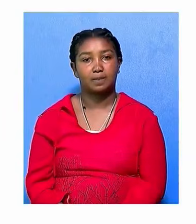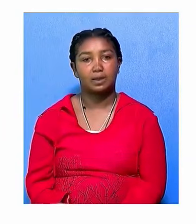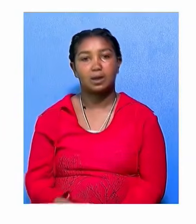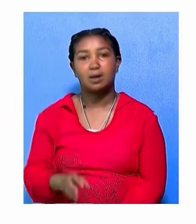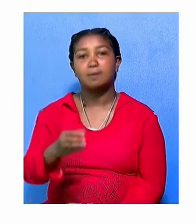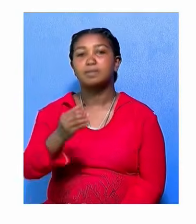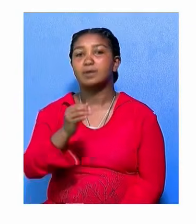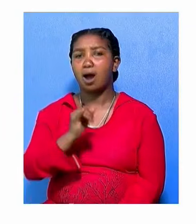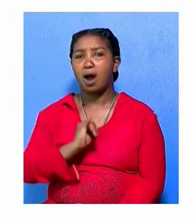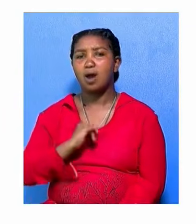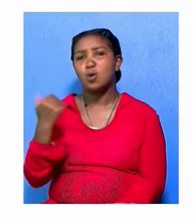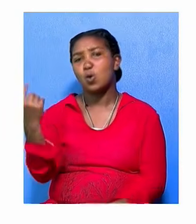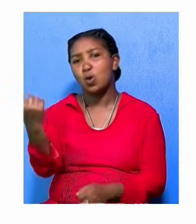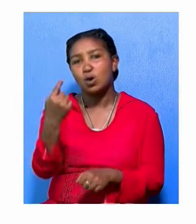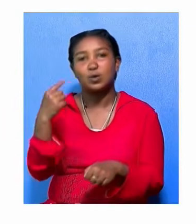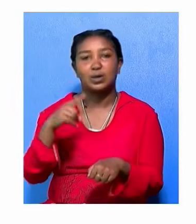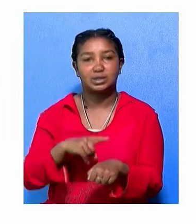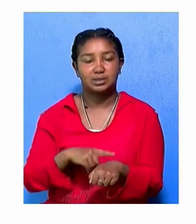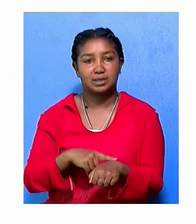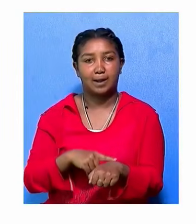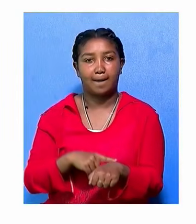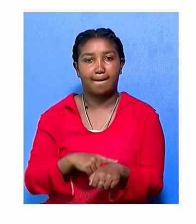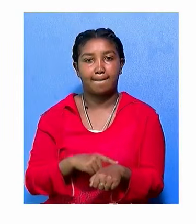I always